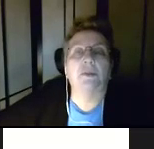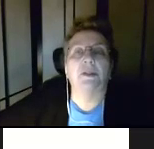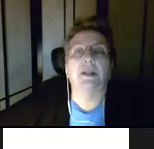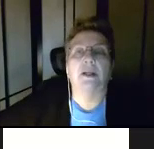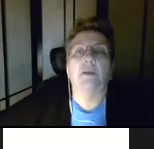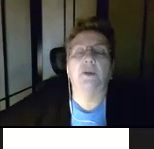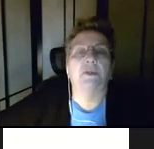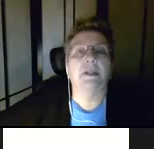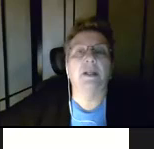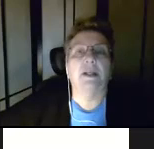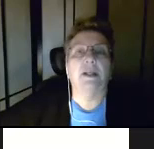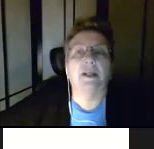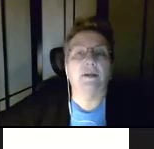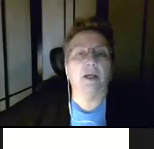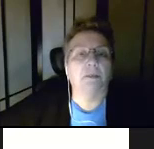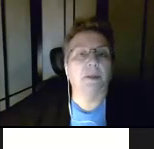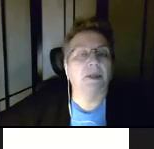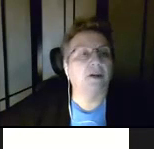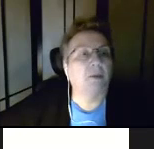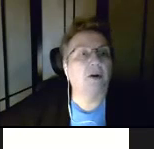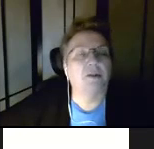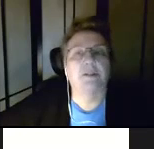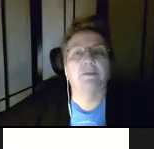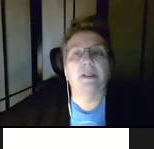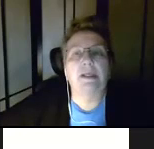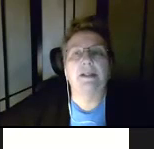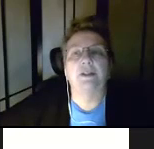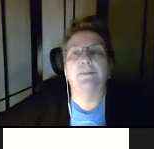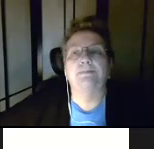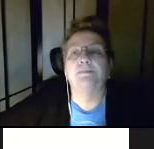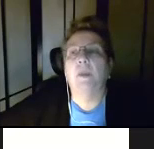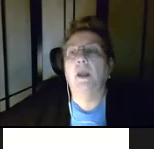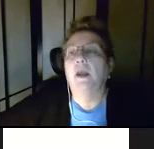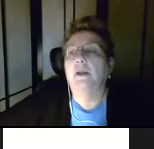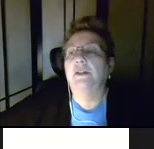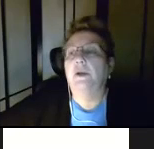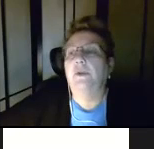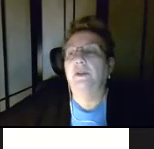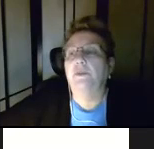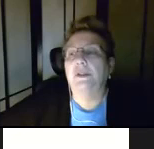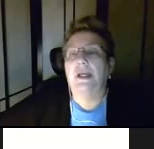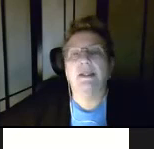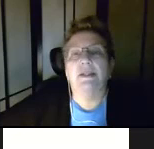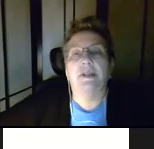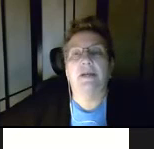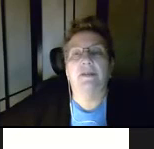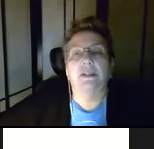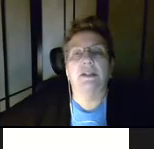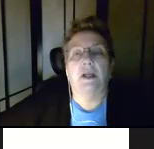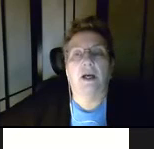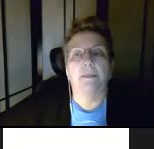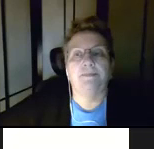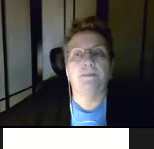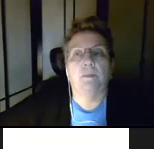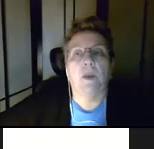to present and help you, particularly our public health partners at VDH. So there's more scientific evidence